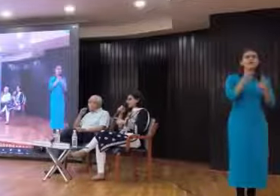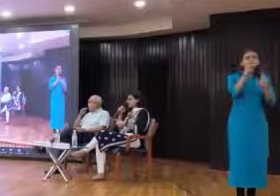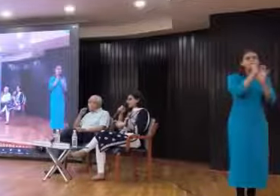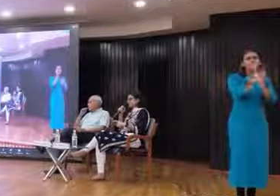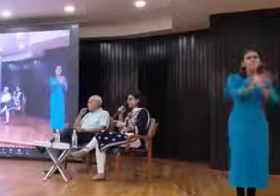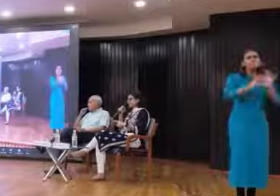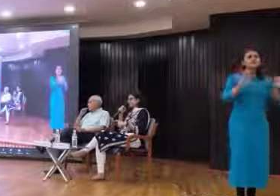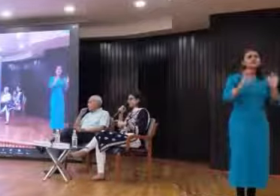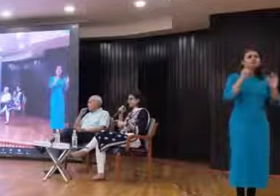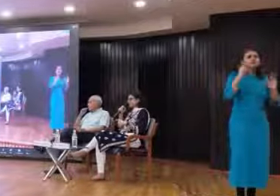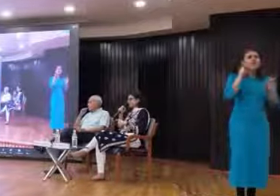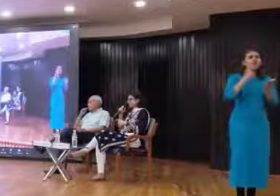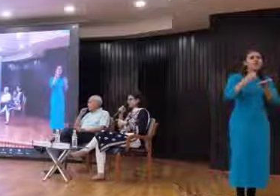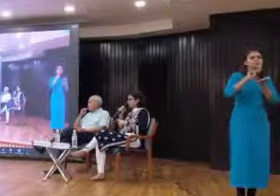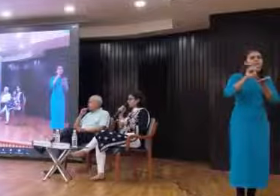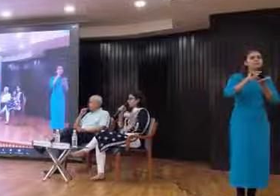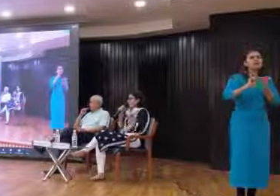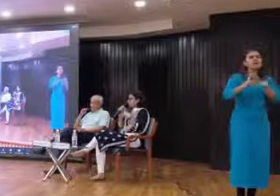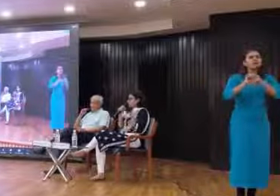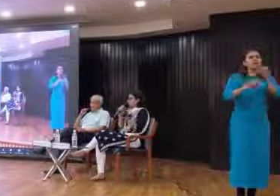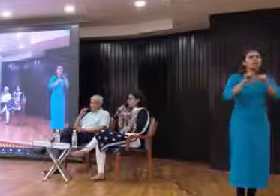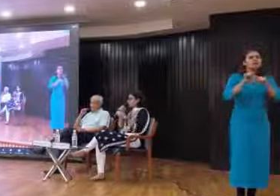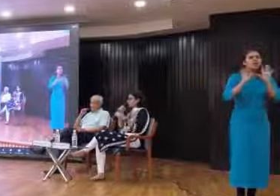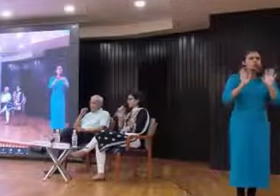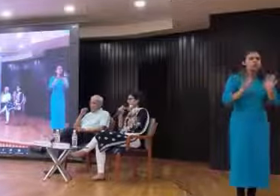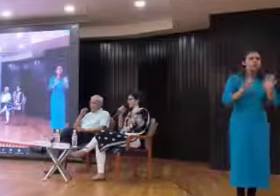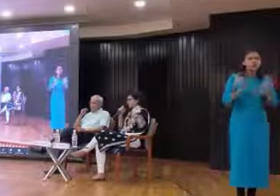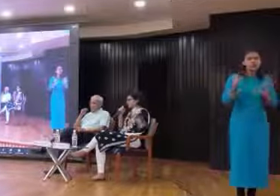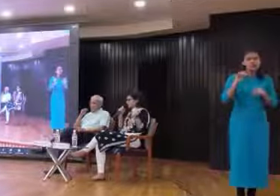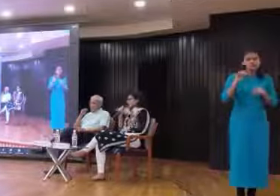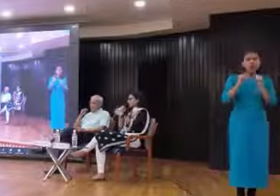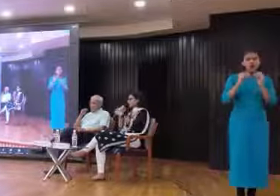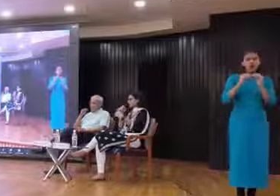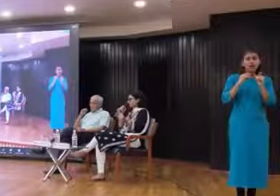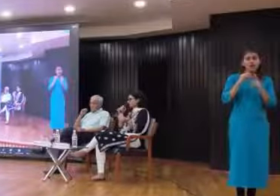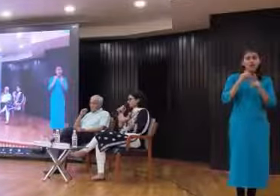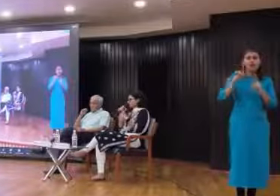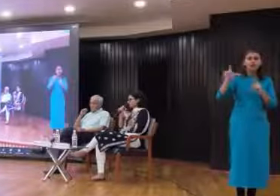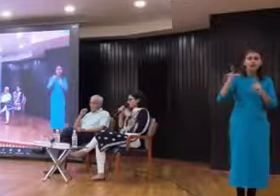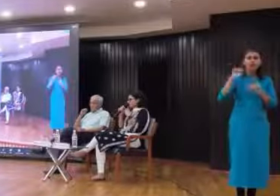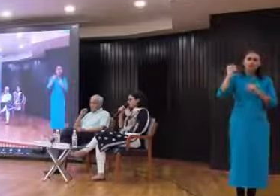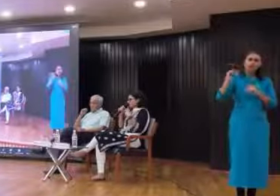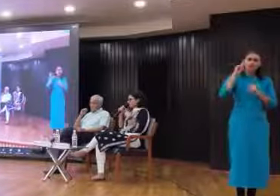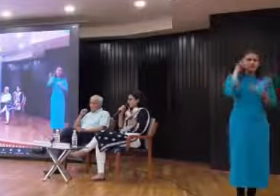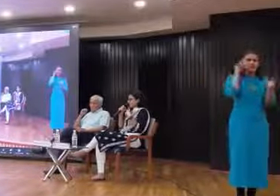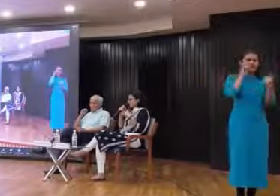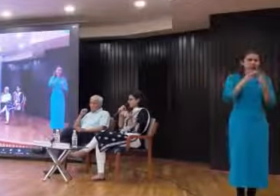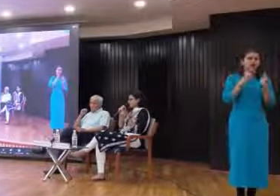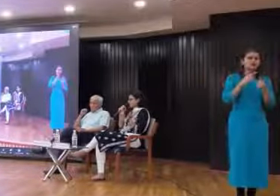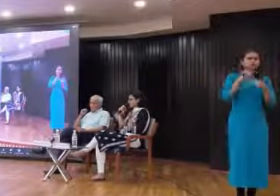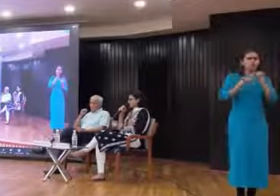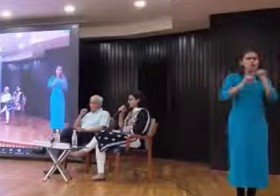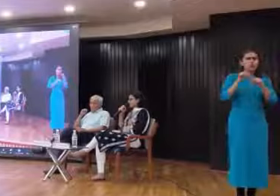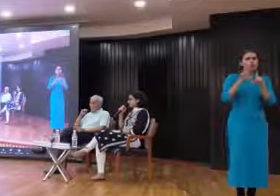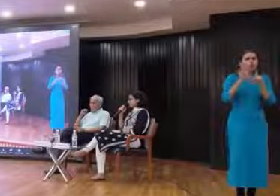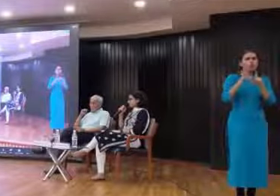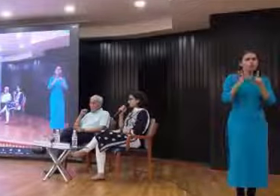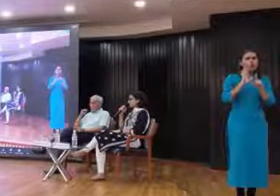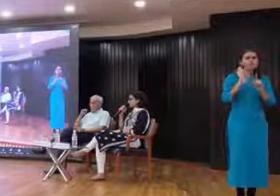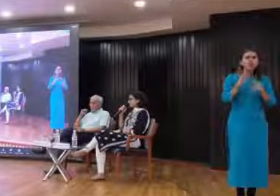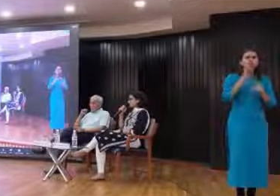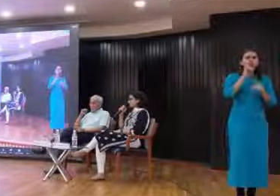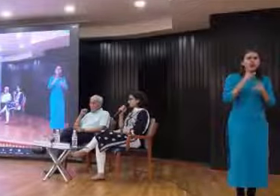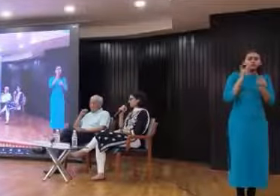piecemeal implementation of the Delhi Agreement that happened. Had Abdullah gone ahead and actually implemented all of the Delhi Agreement, I think things would have turned out